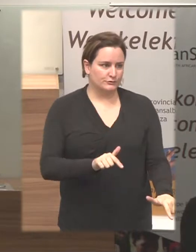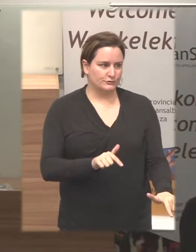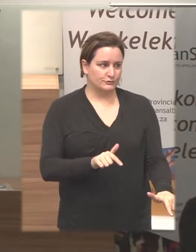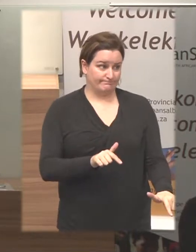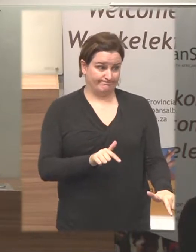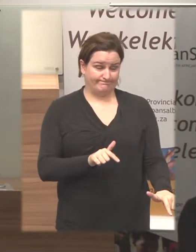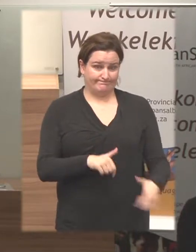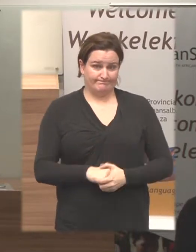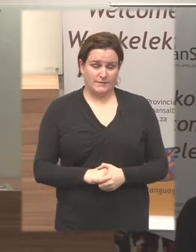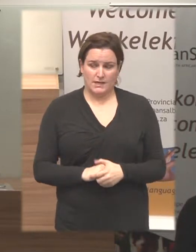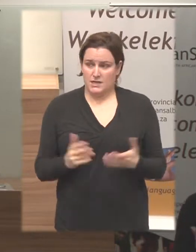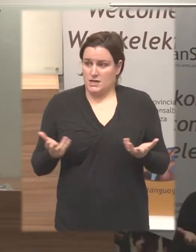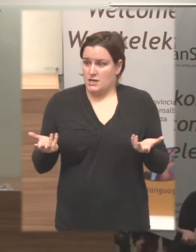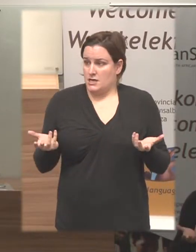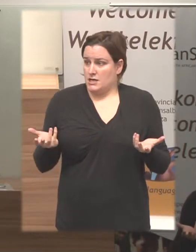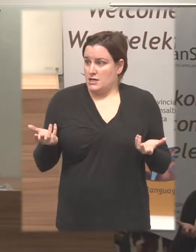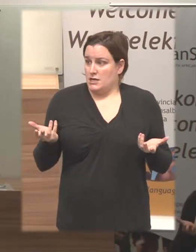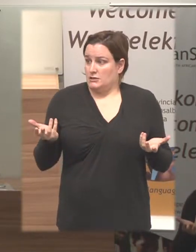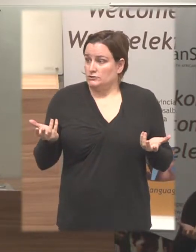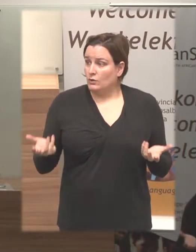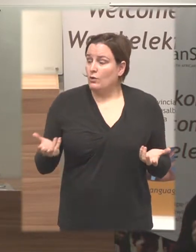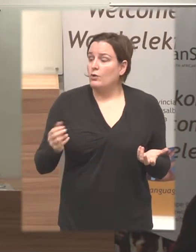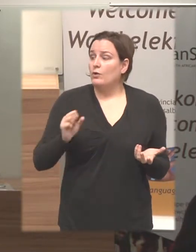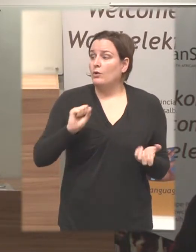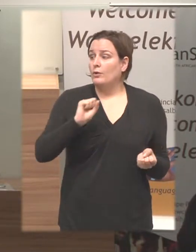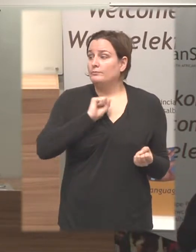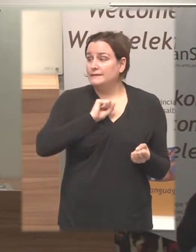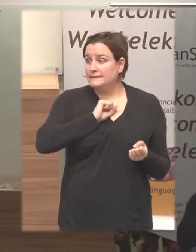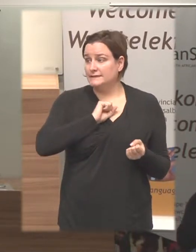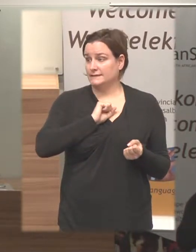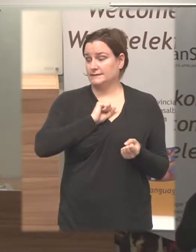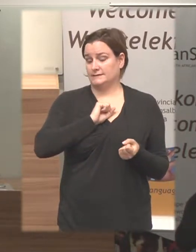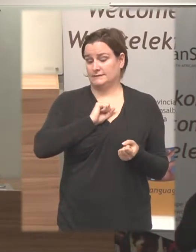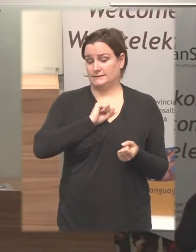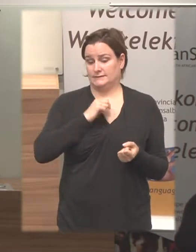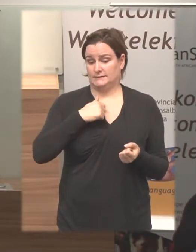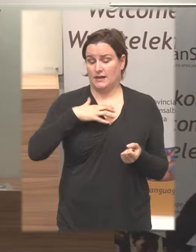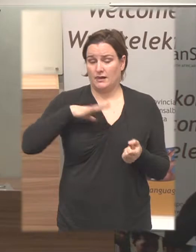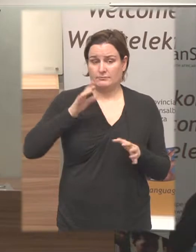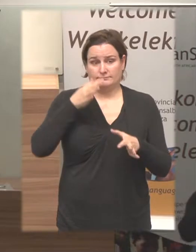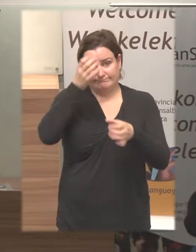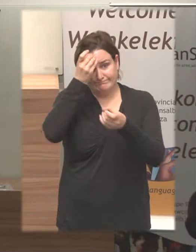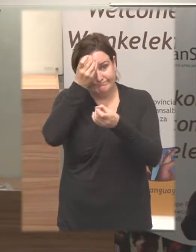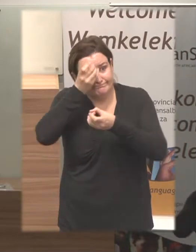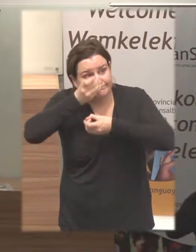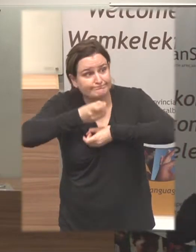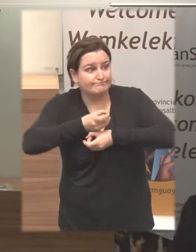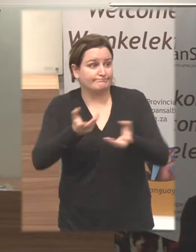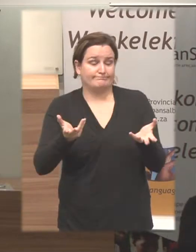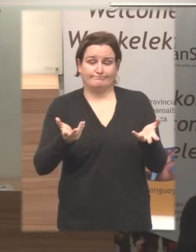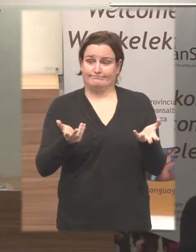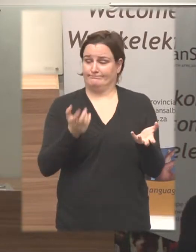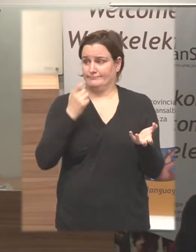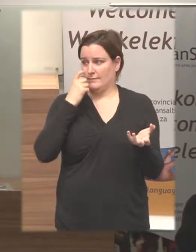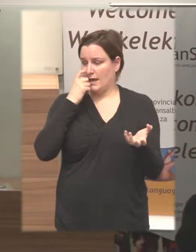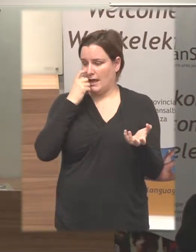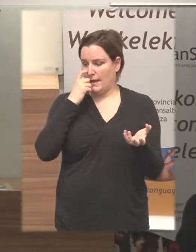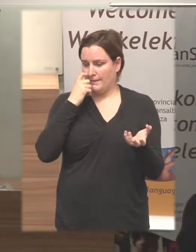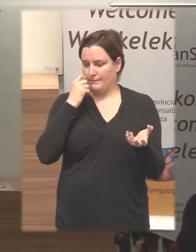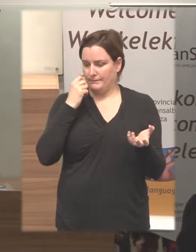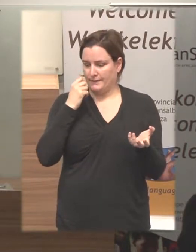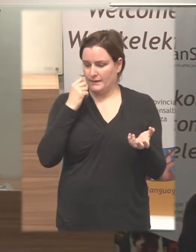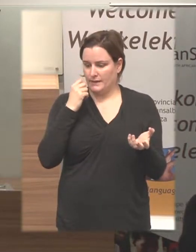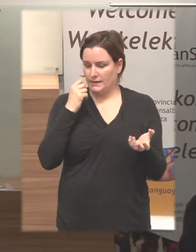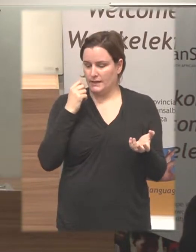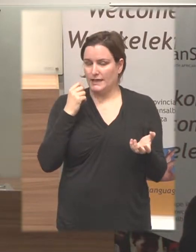So partly what I'm arguing in this first part is that this is as a result of